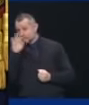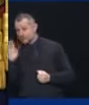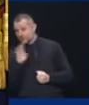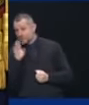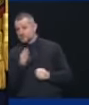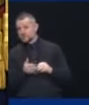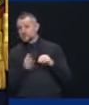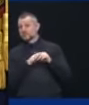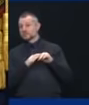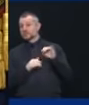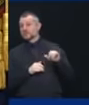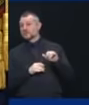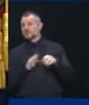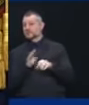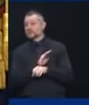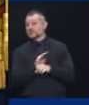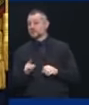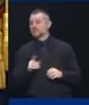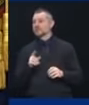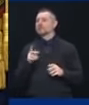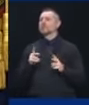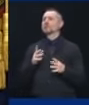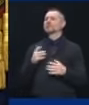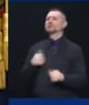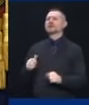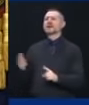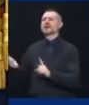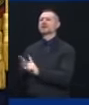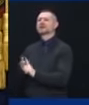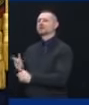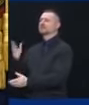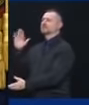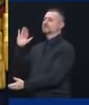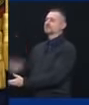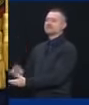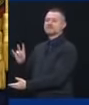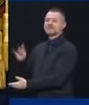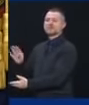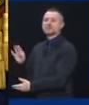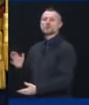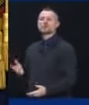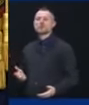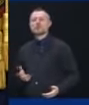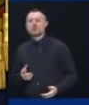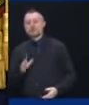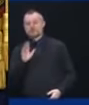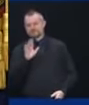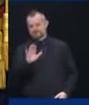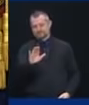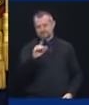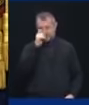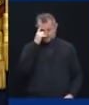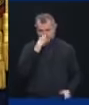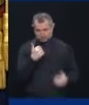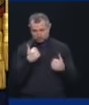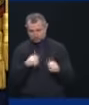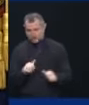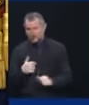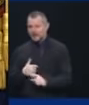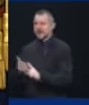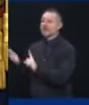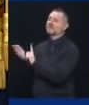too much? Well, I try to convince them on all the items that we just